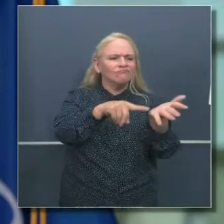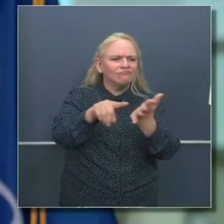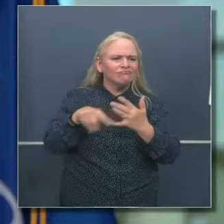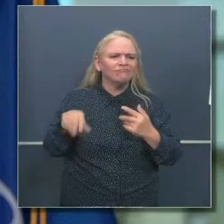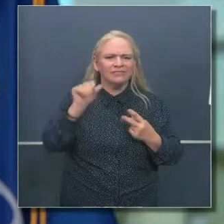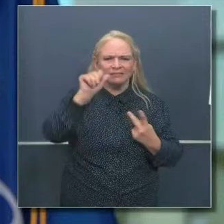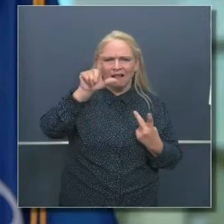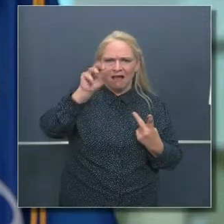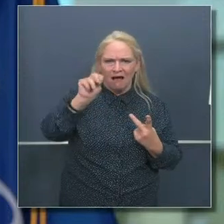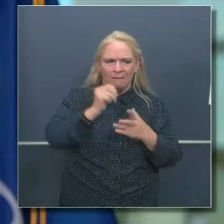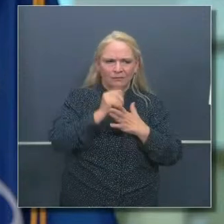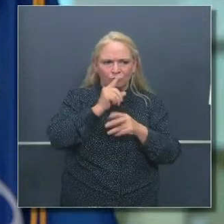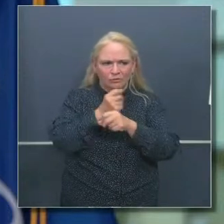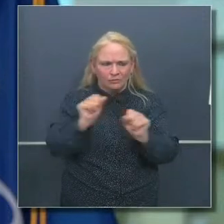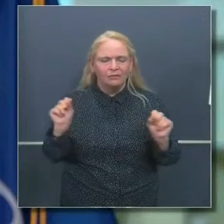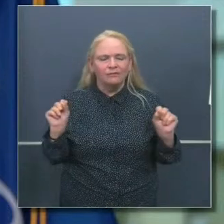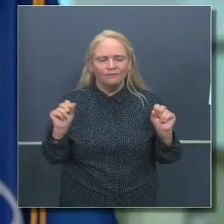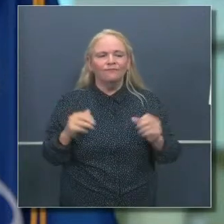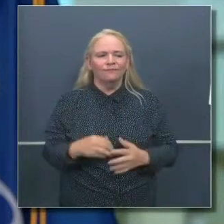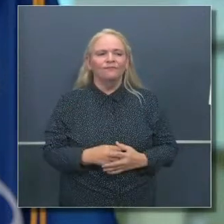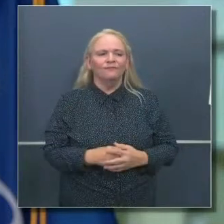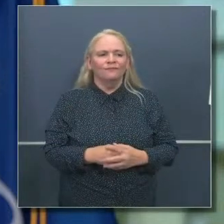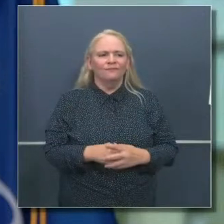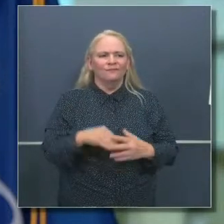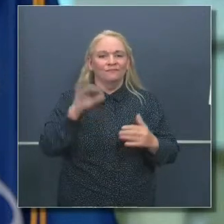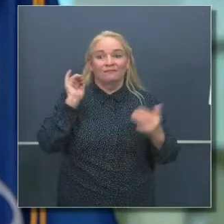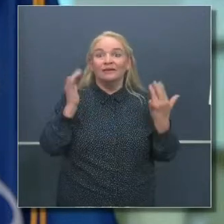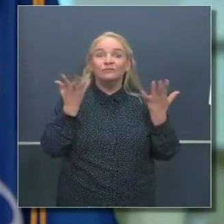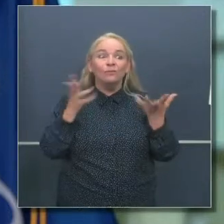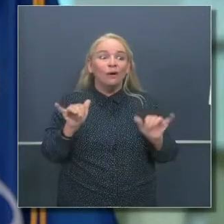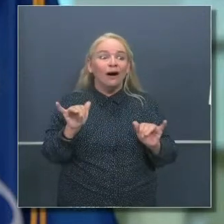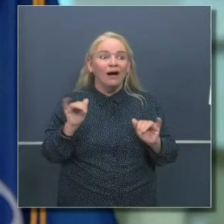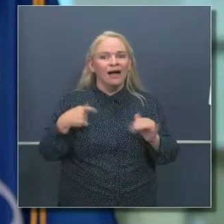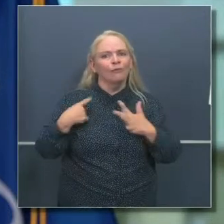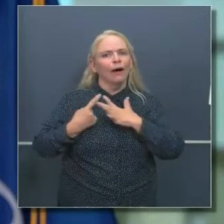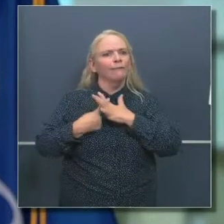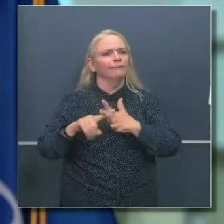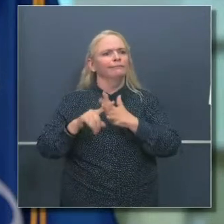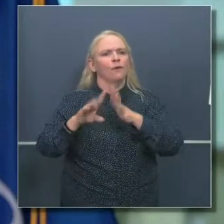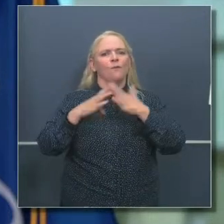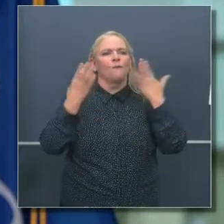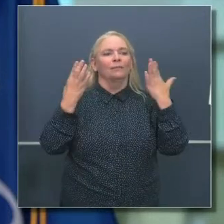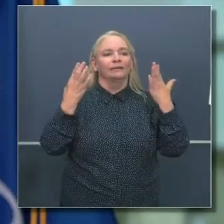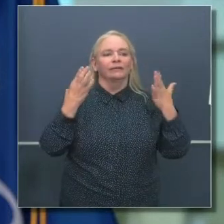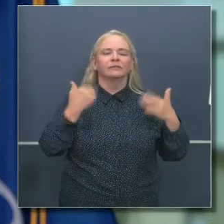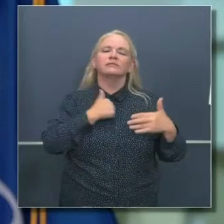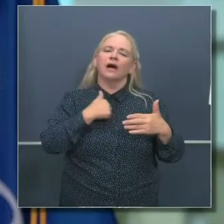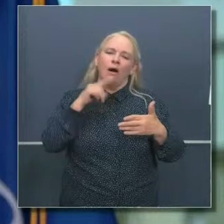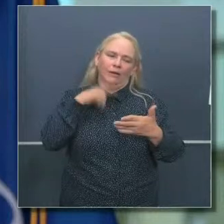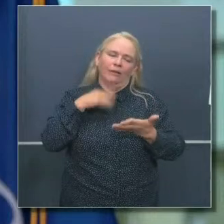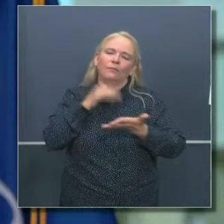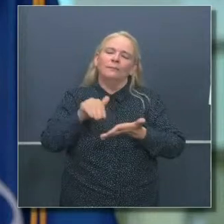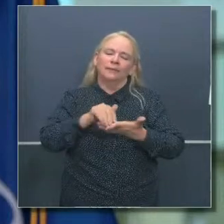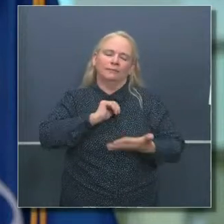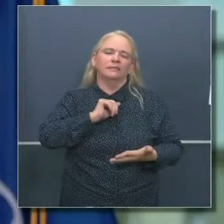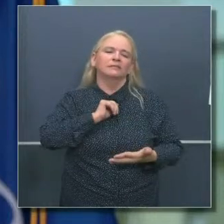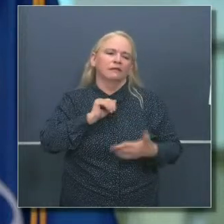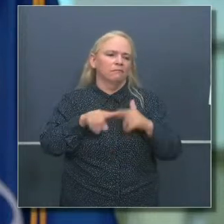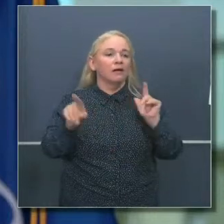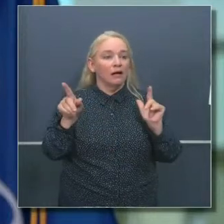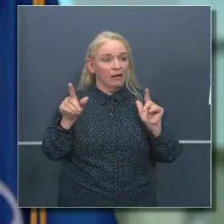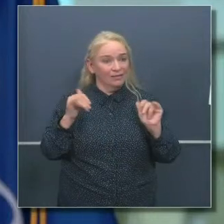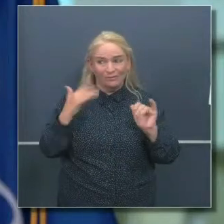that enforcement frame. And it's exactly why I began, forgive me for belaboring this, it's exactly why I began with that